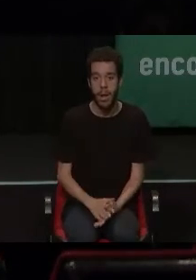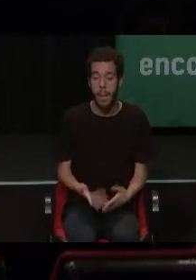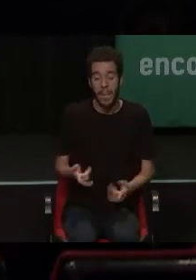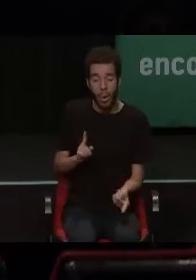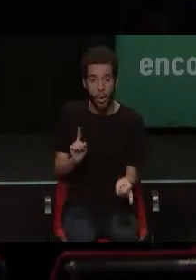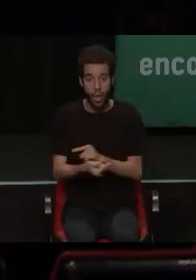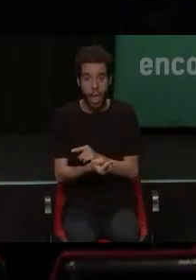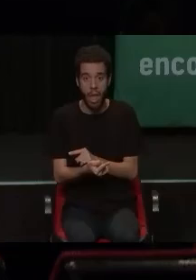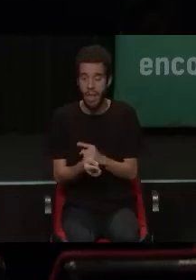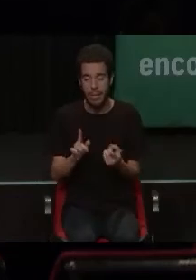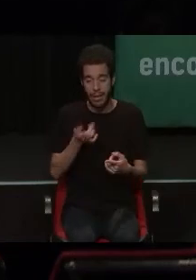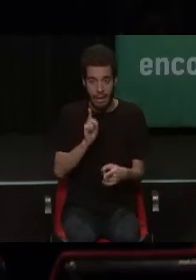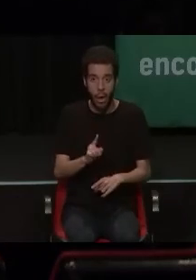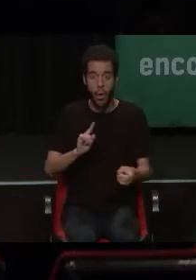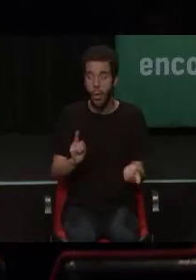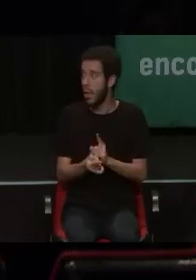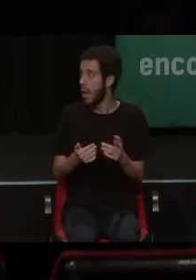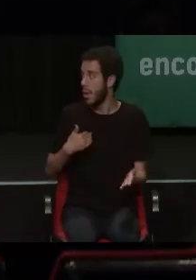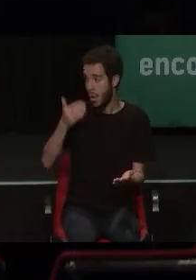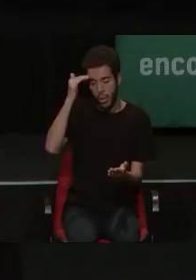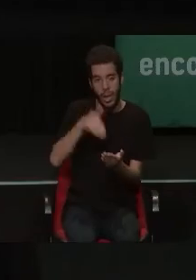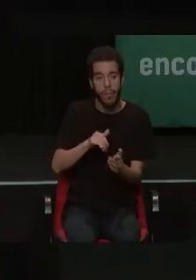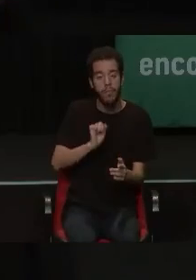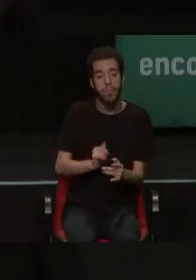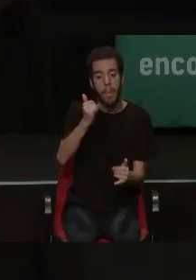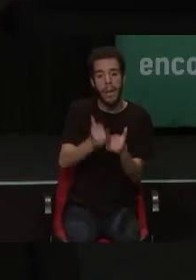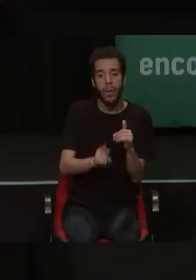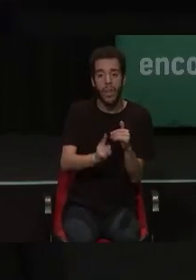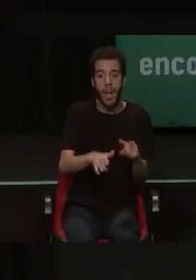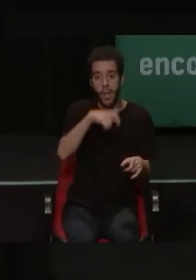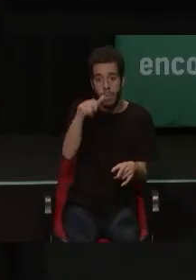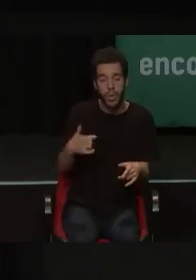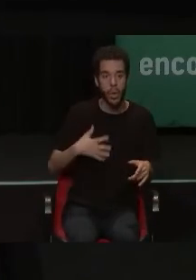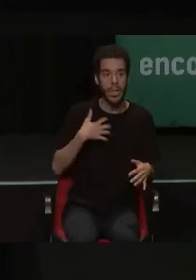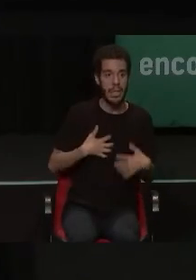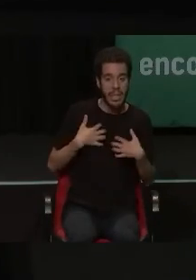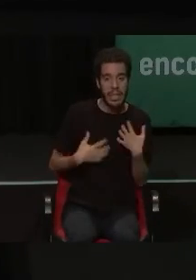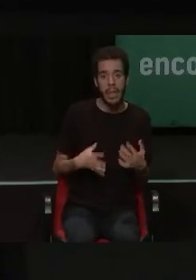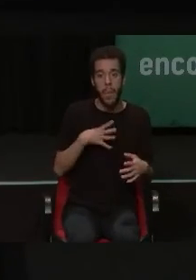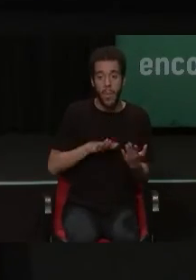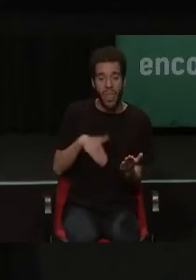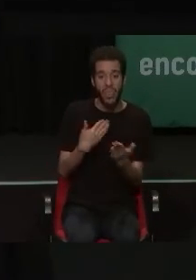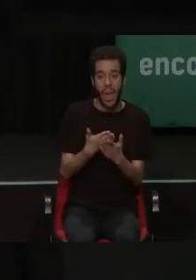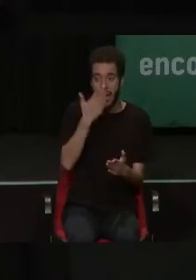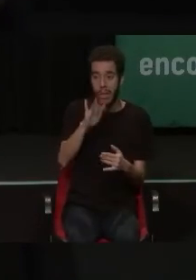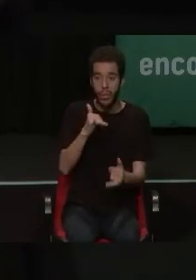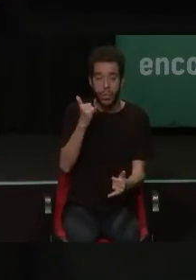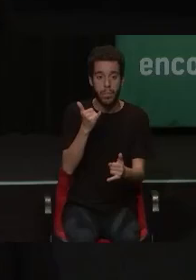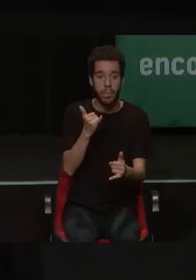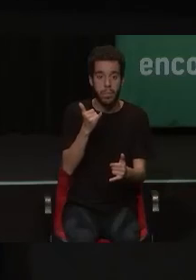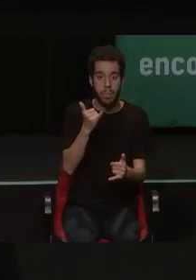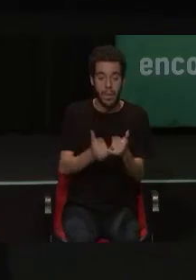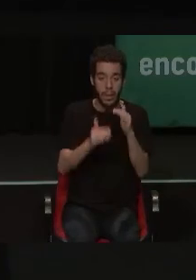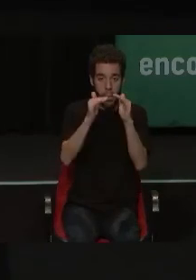It's the opposite. The result for us was very curious. People who are more impulsive